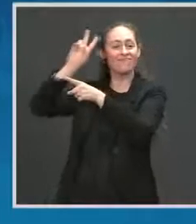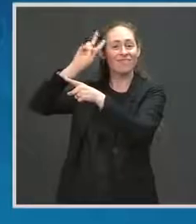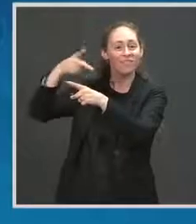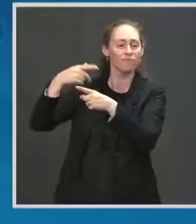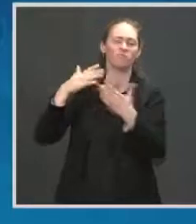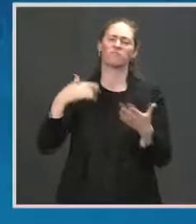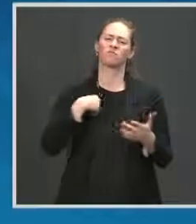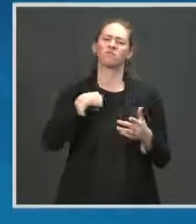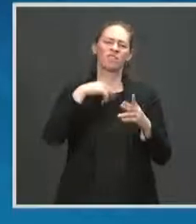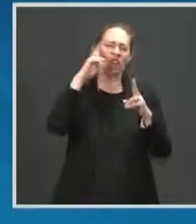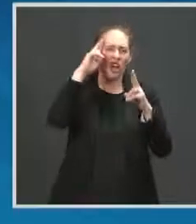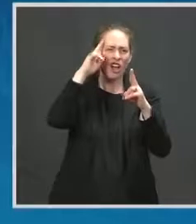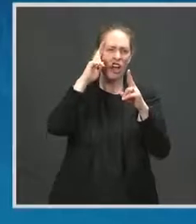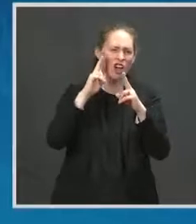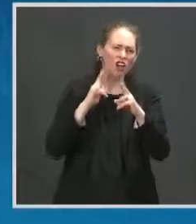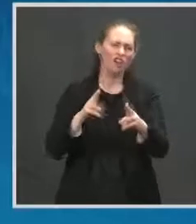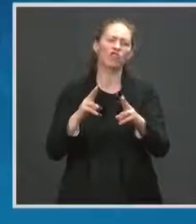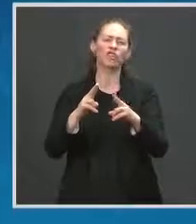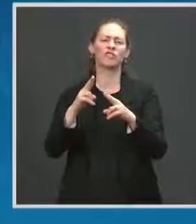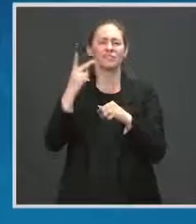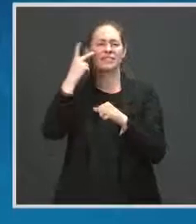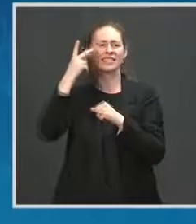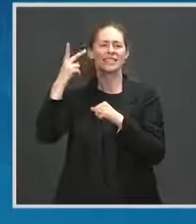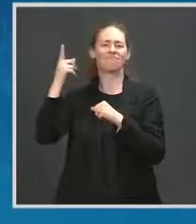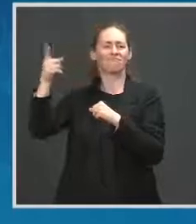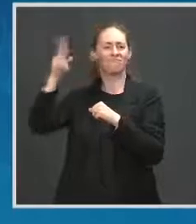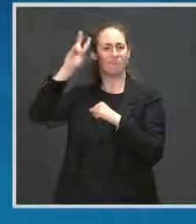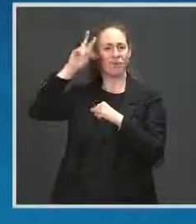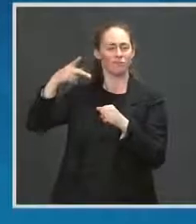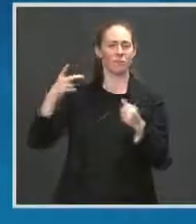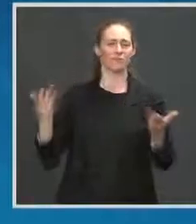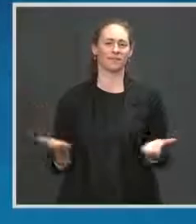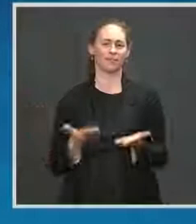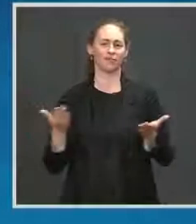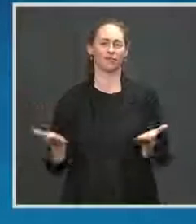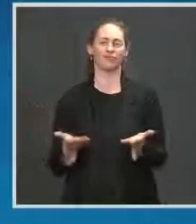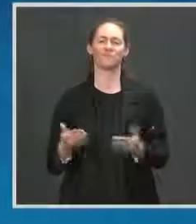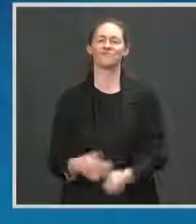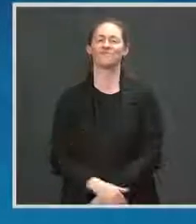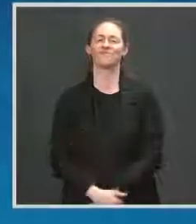you Vice President Kamala Harris.